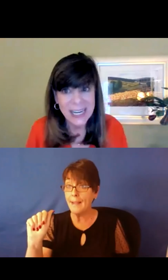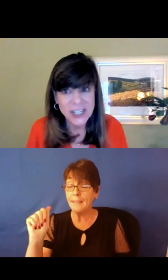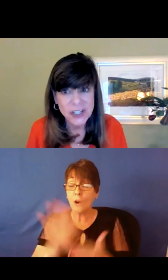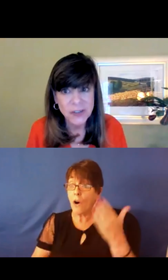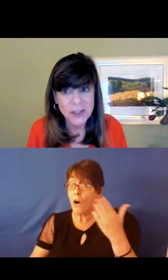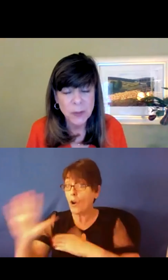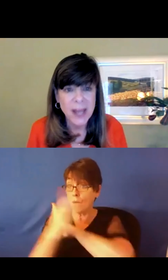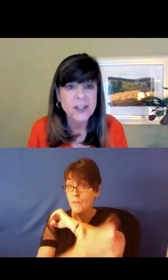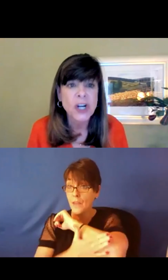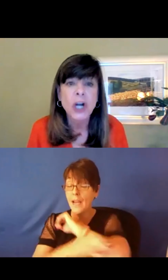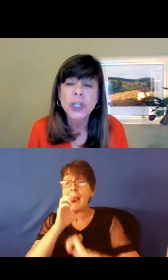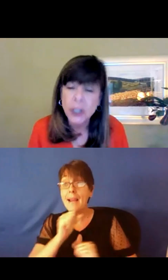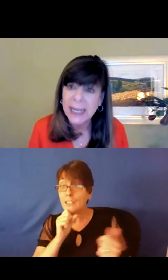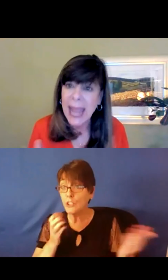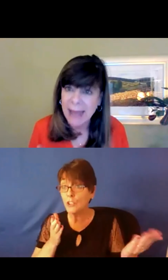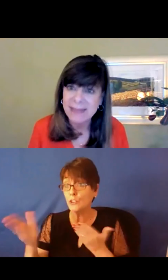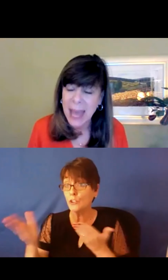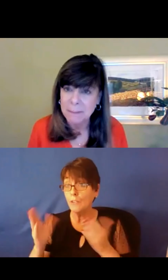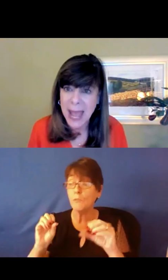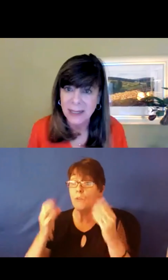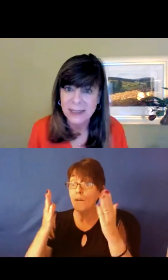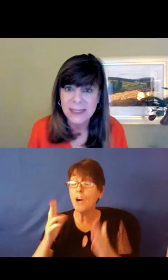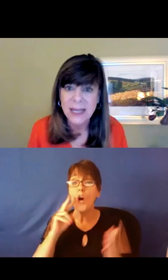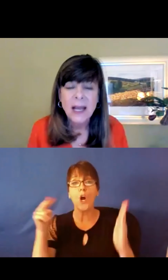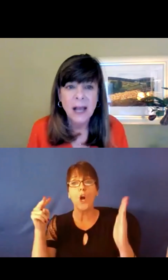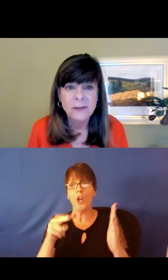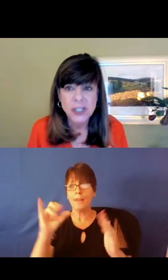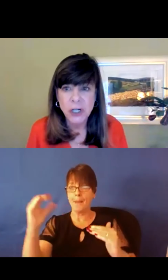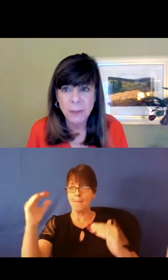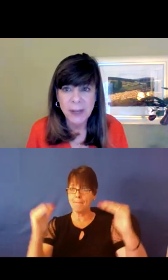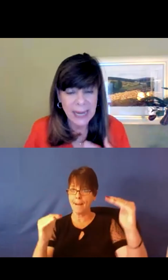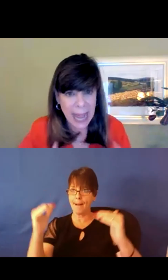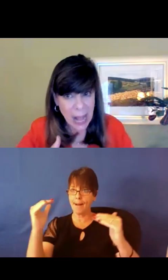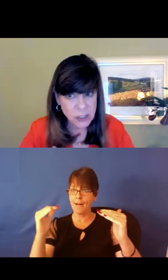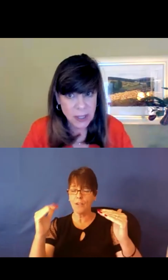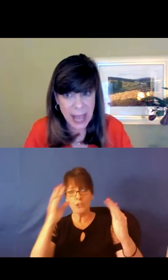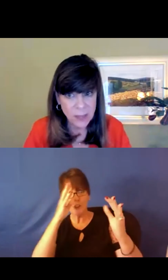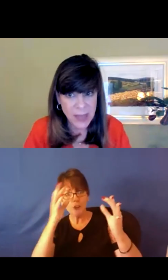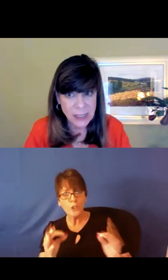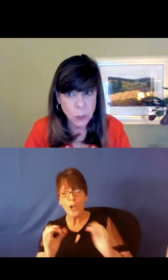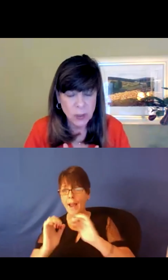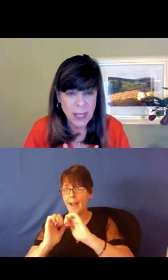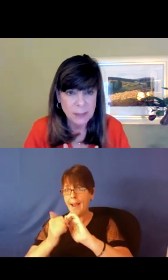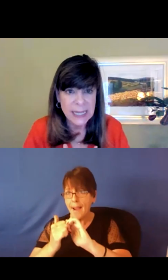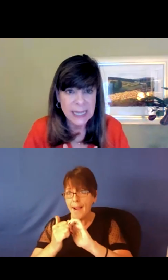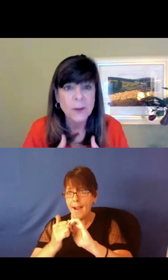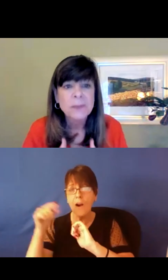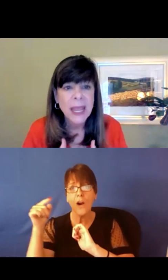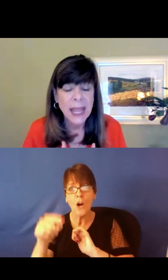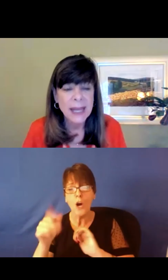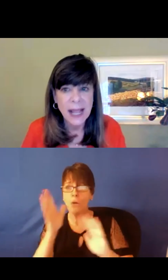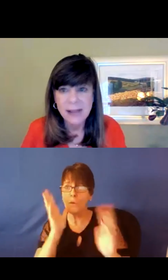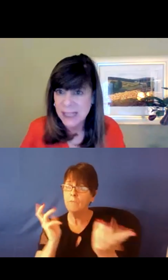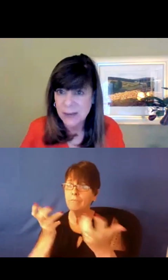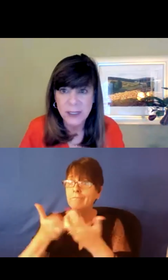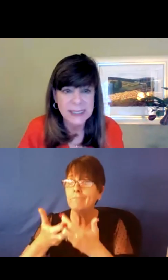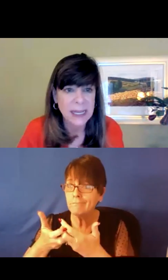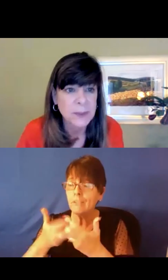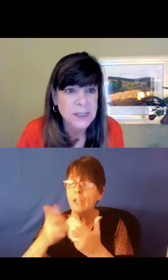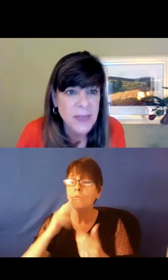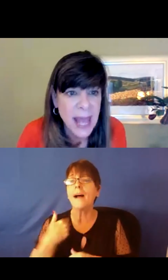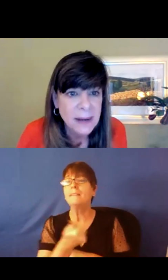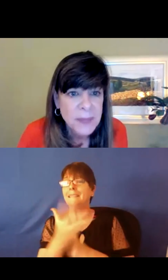and aging service providers are looking at that balance of determining how that will come together. And I'll have